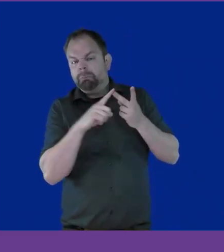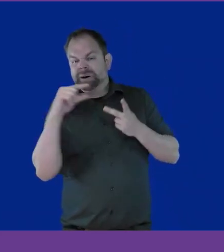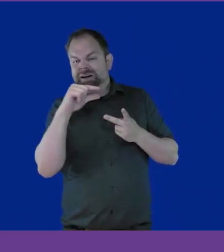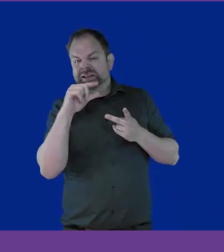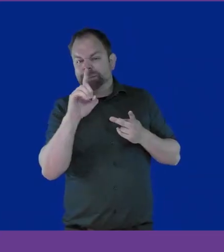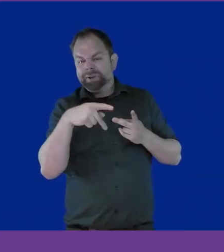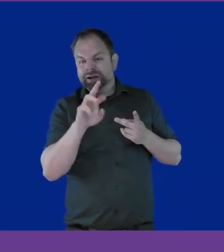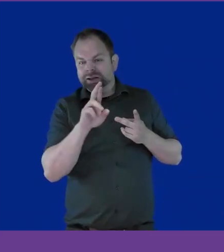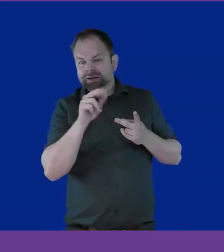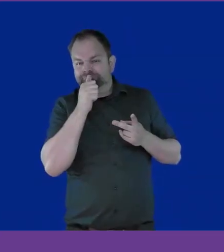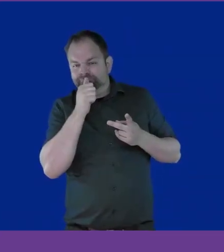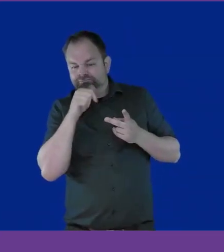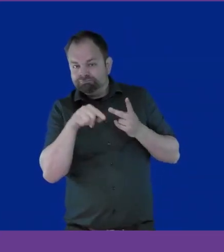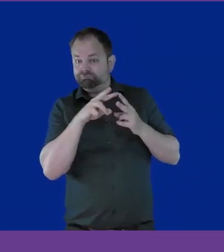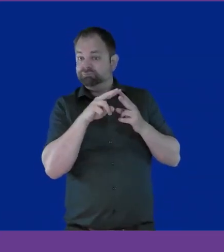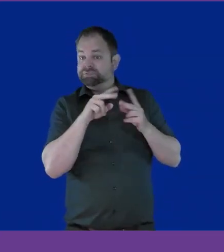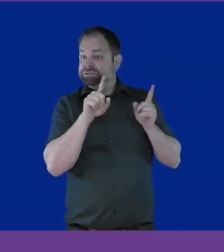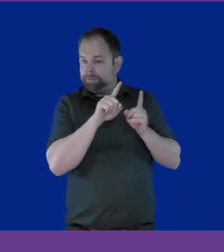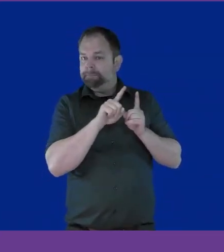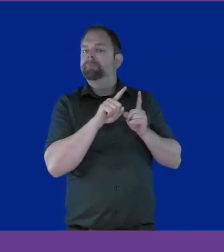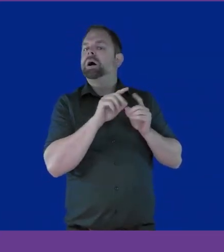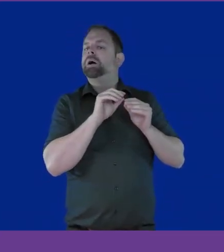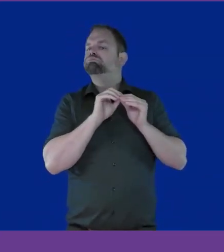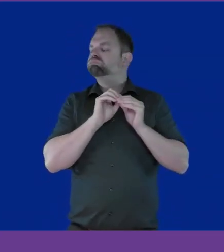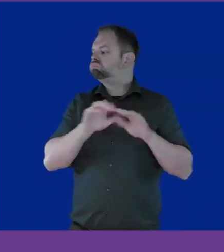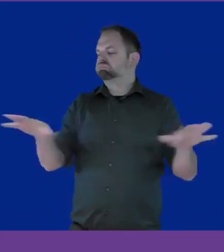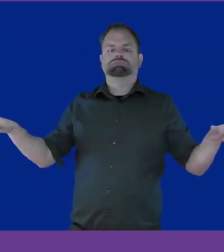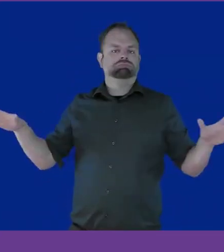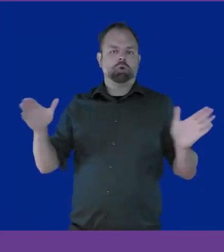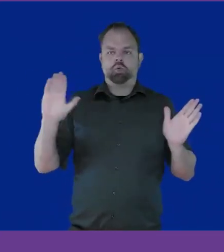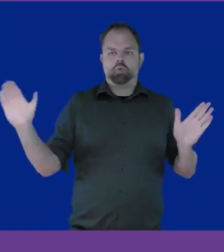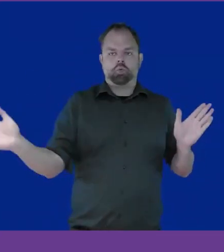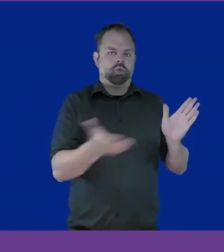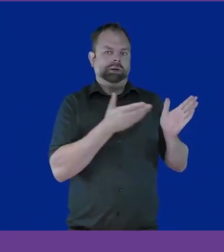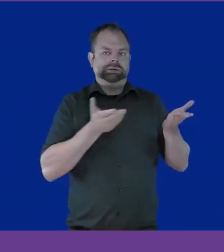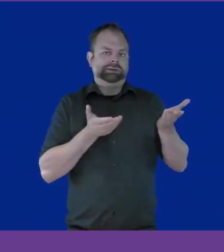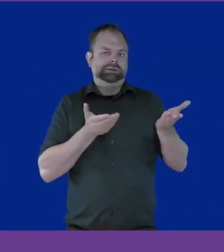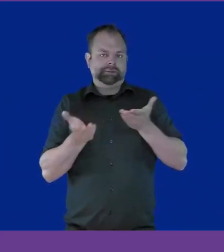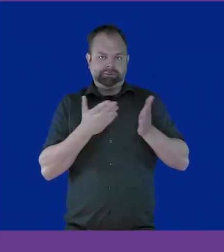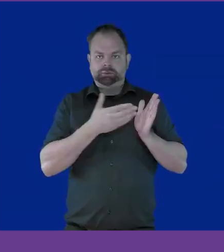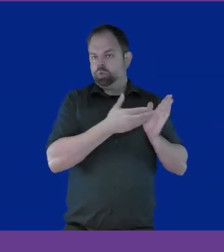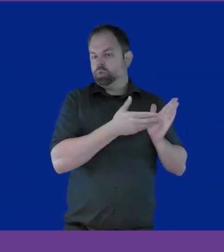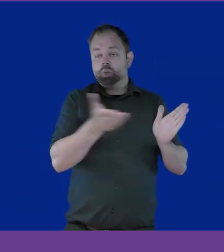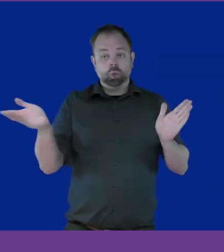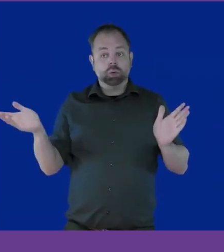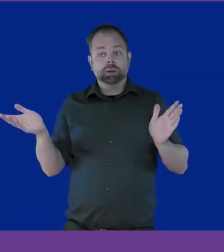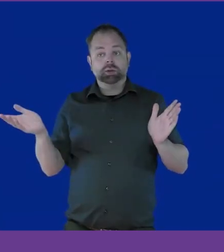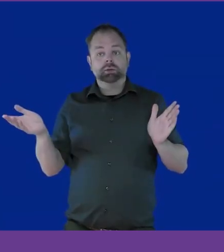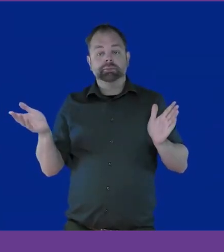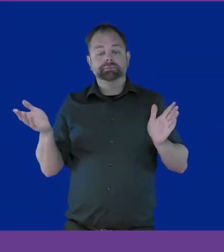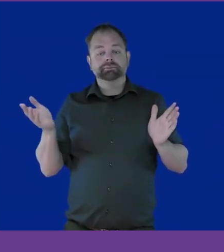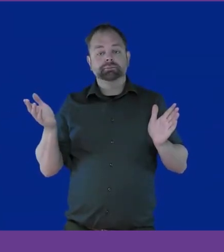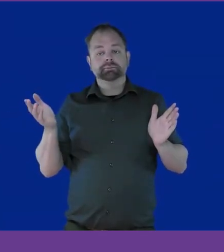exactly it's not necessarily up to the legislative framework of